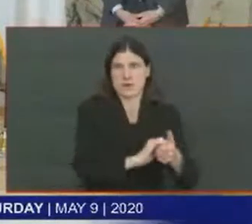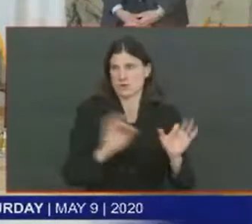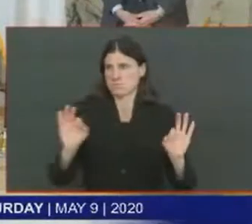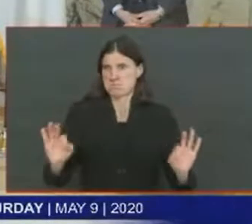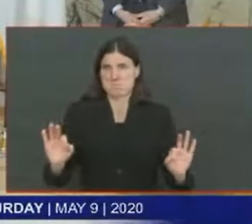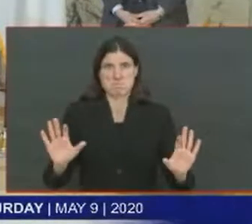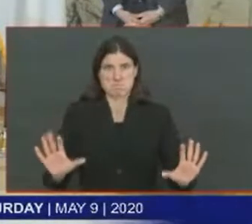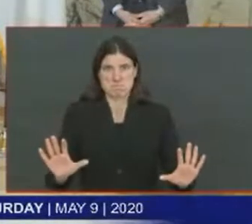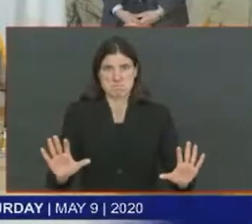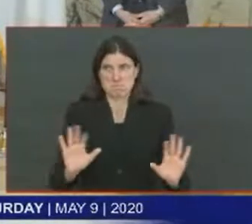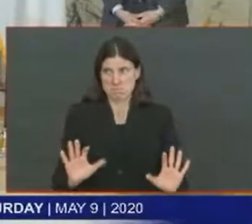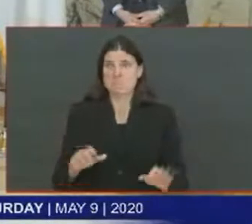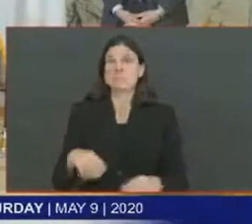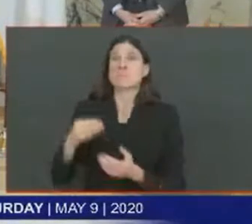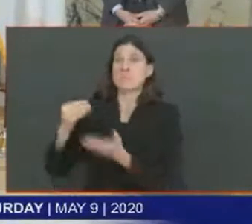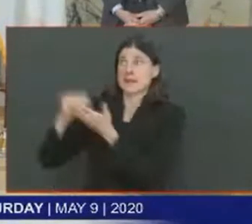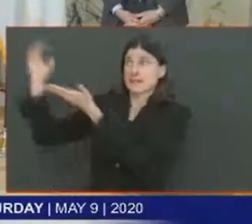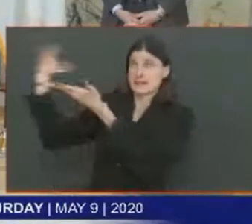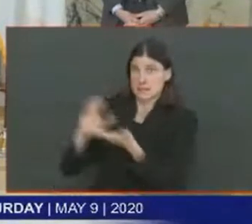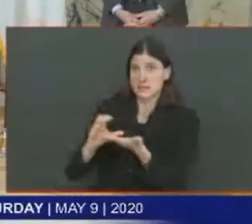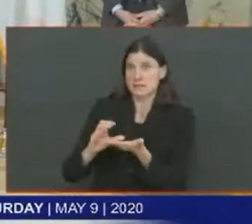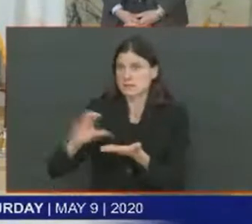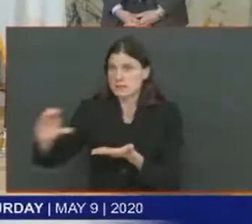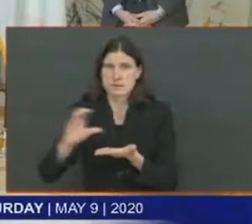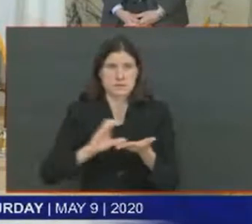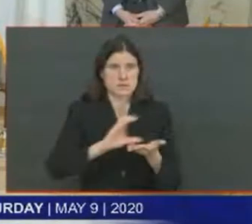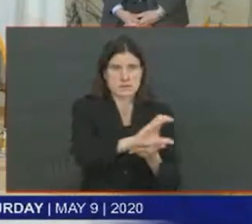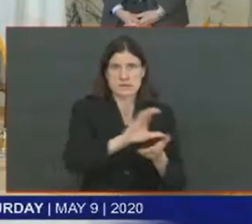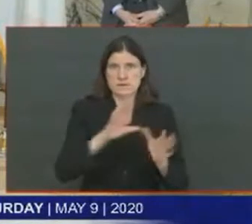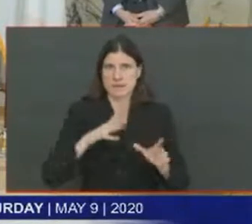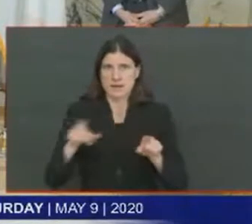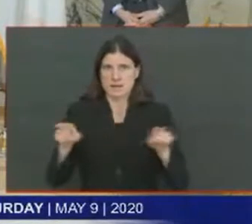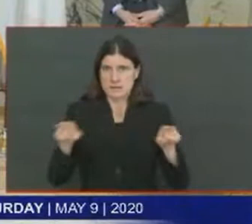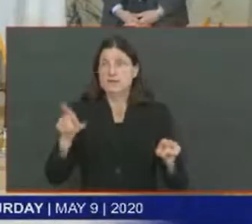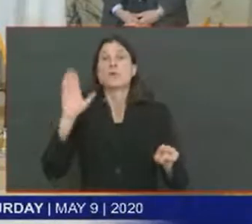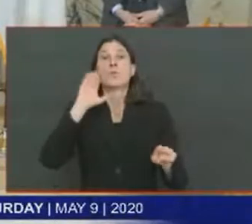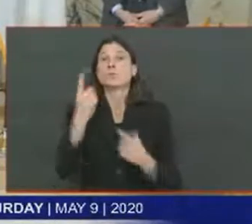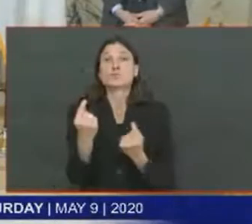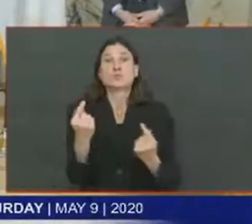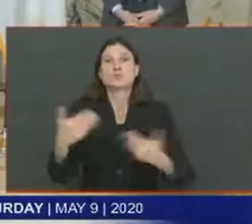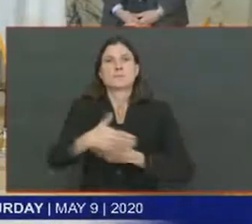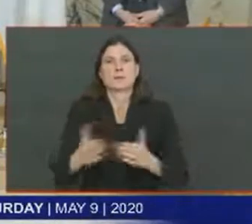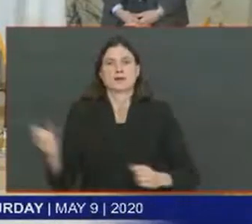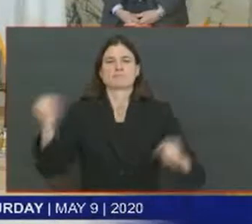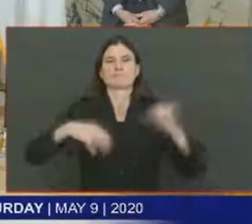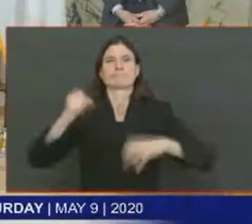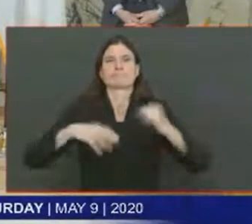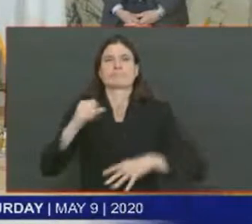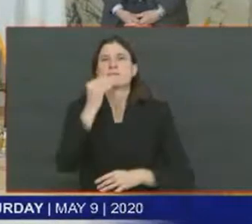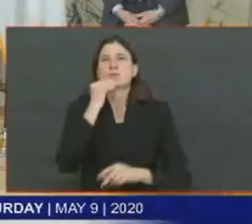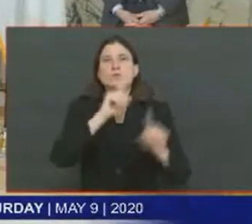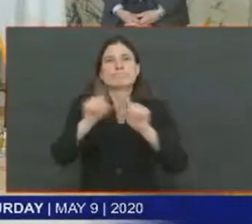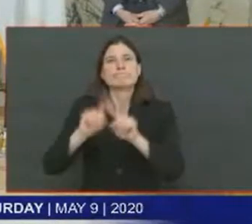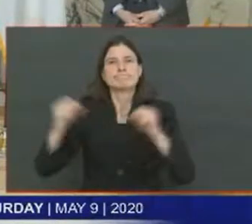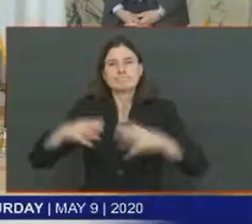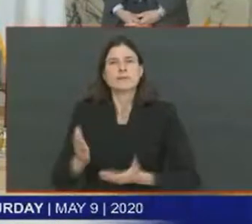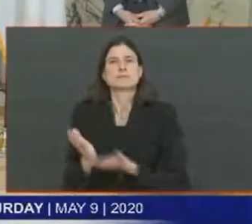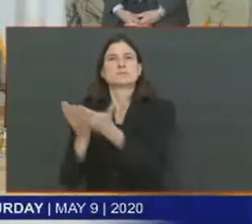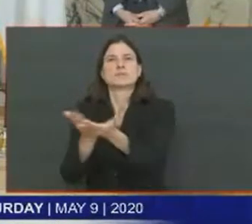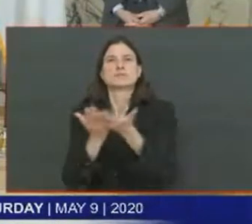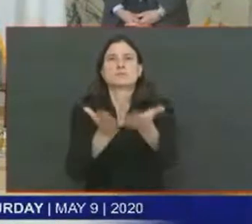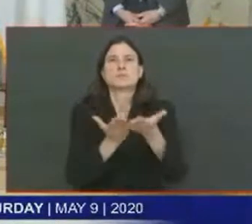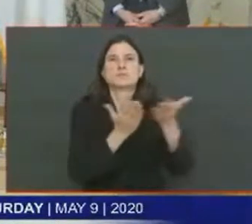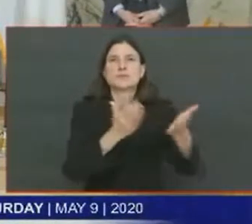sourcing, assembly, and distribution of food boxes. By the end of this month, by the end of May, Farm Fresh